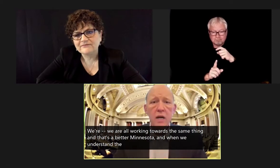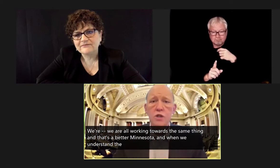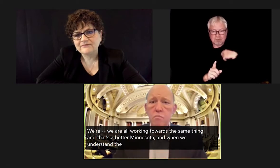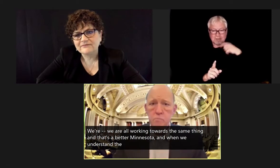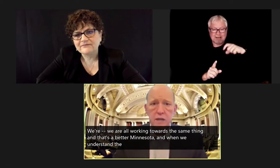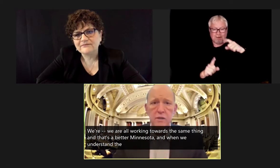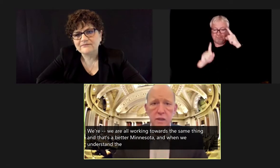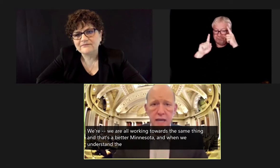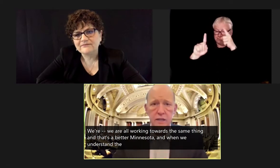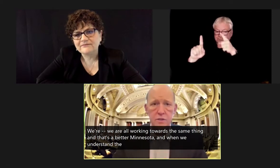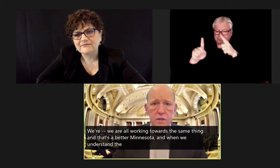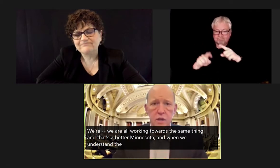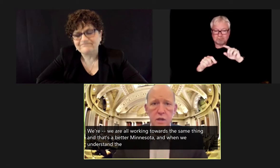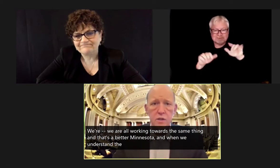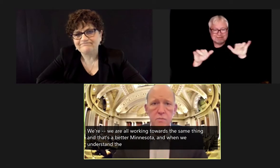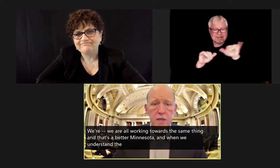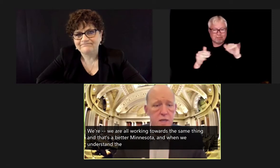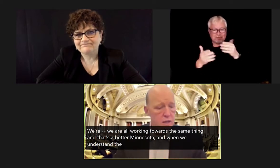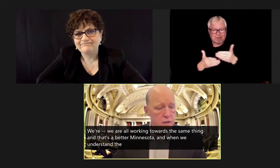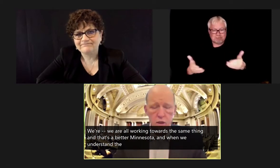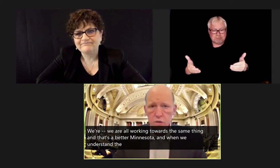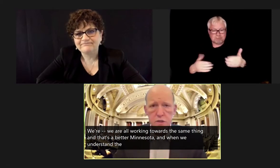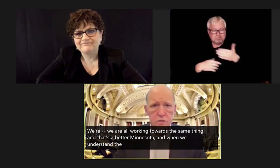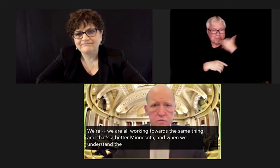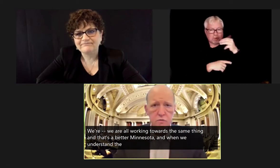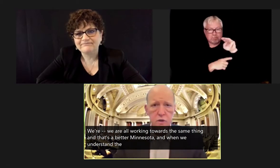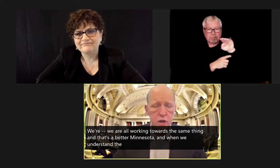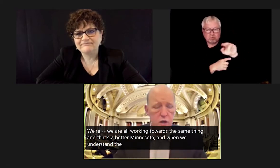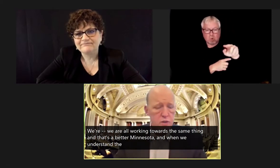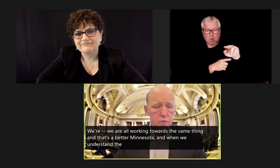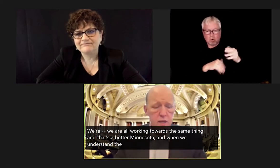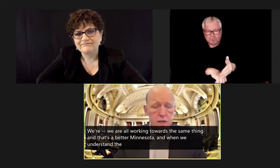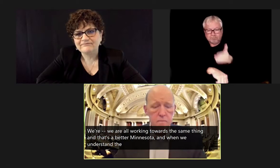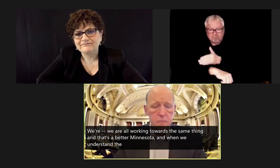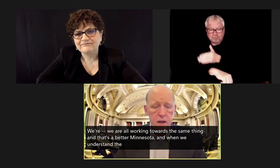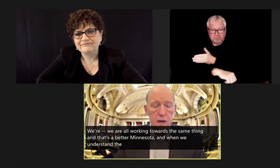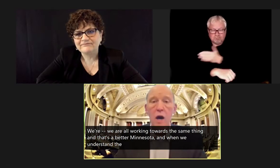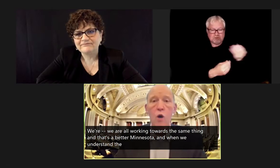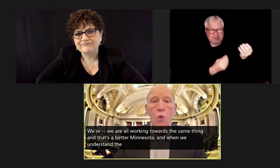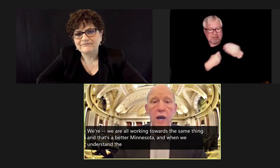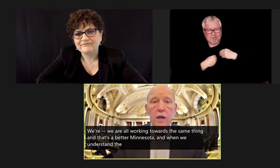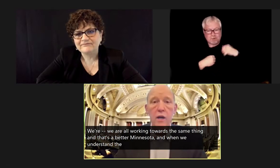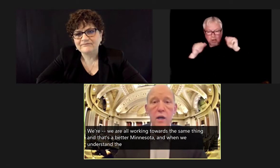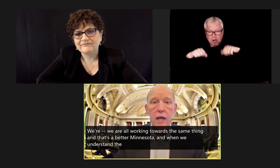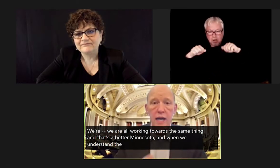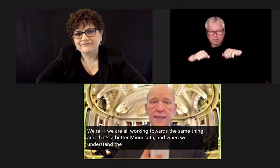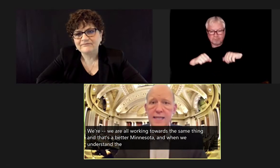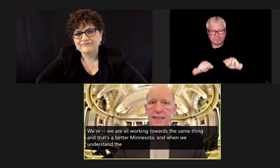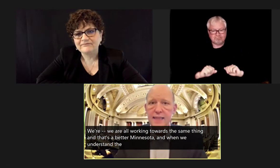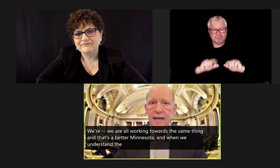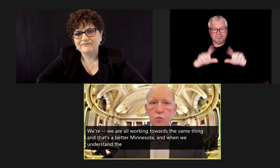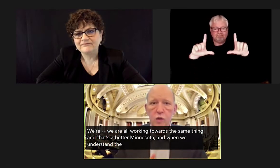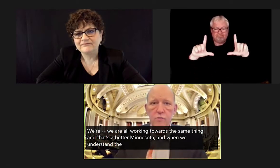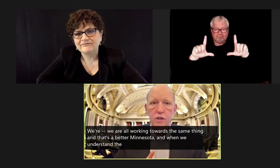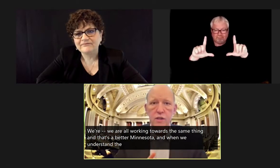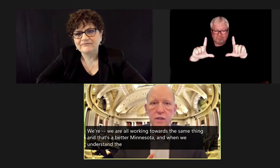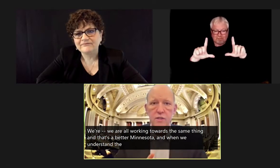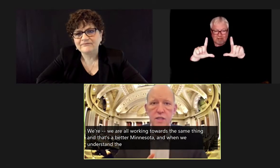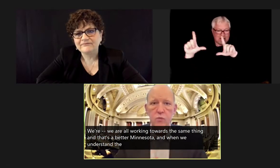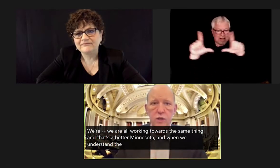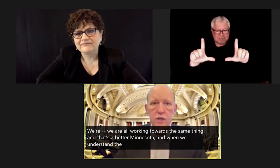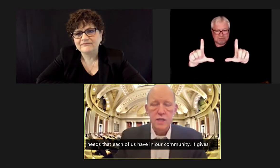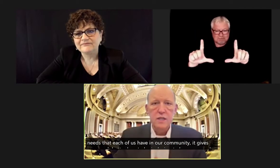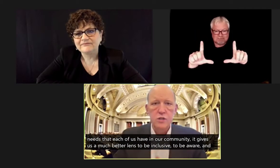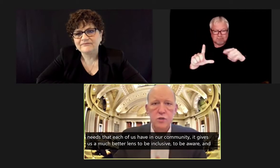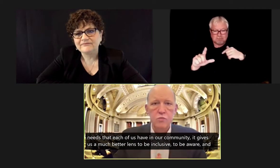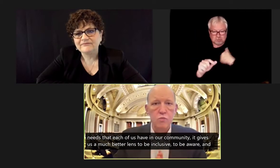a much better lens to be inclusive, to be aware. And I think that's one of the things